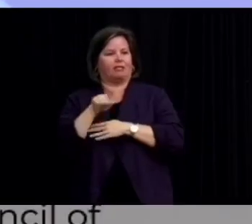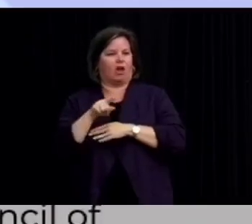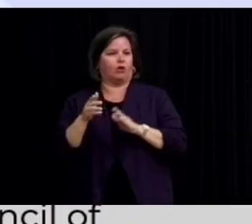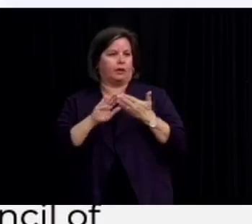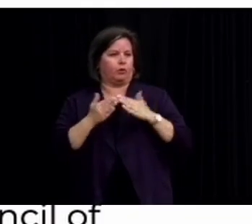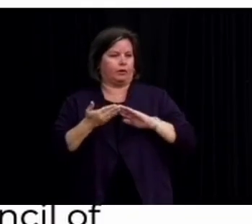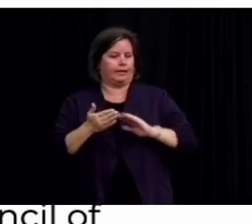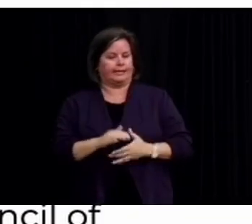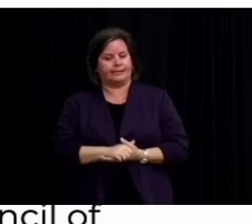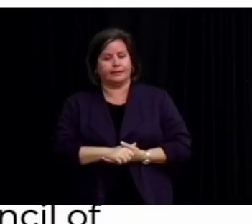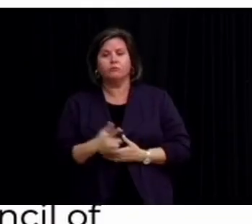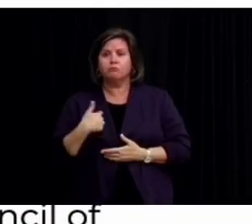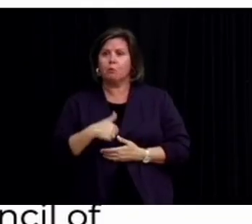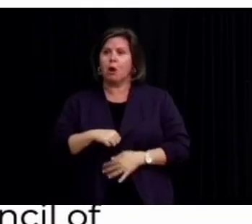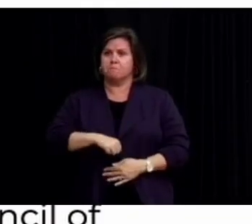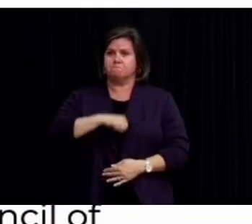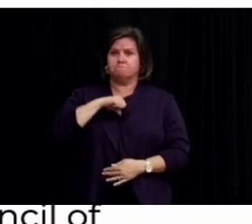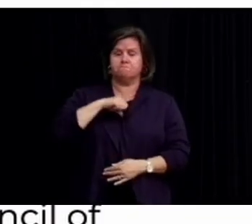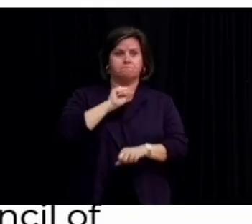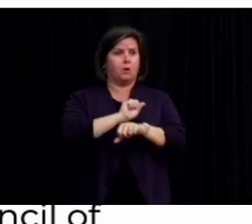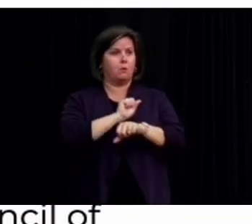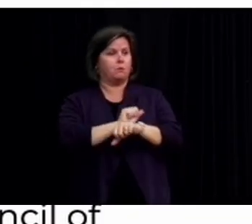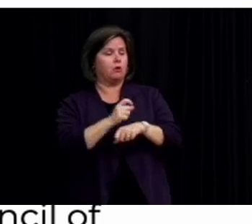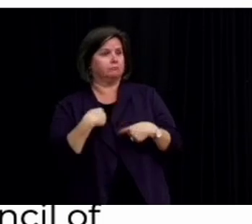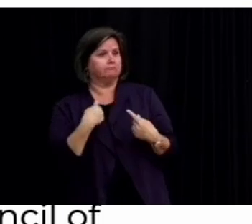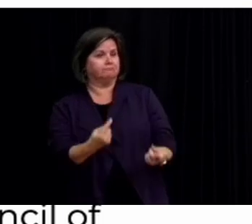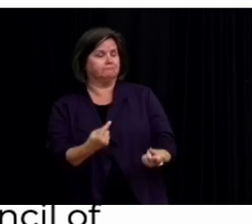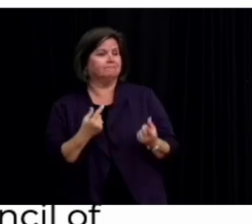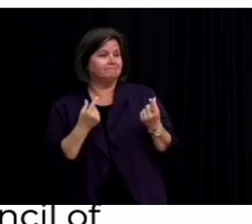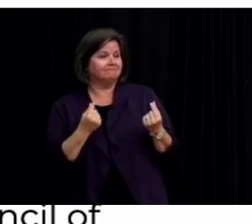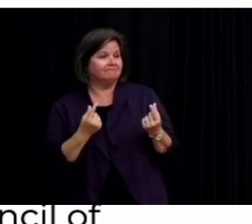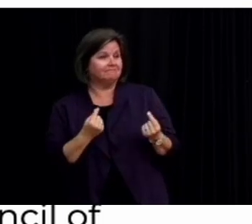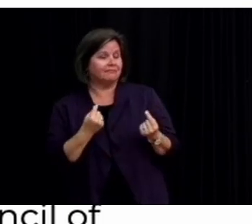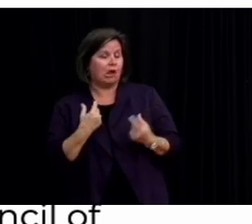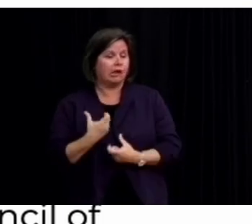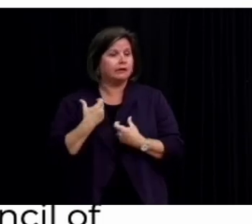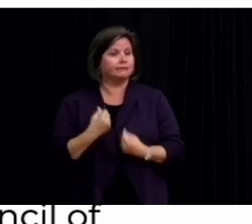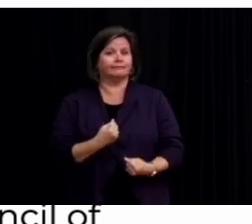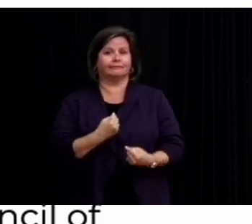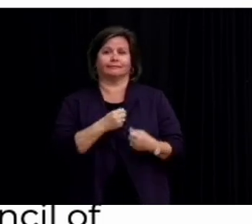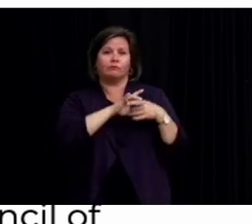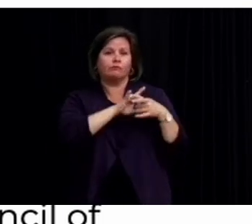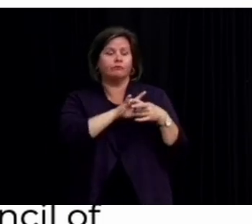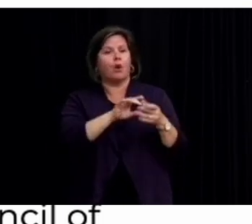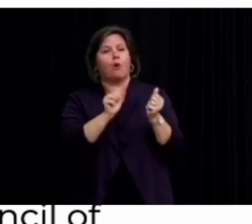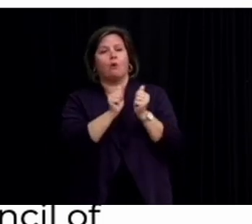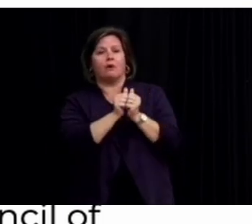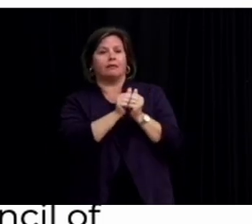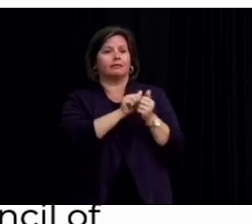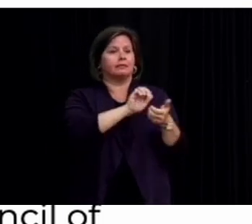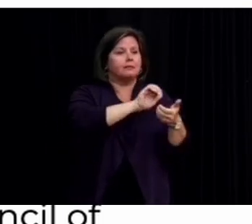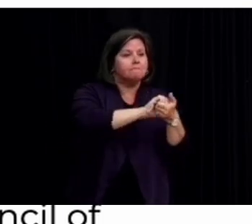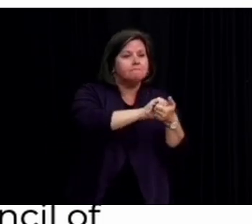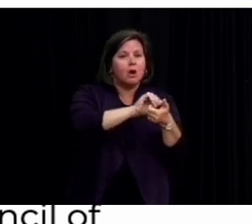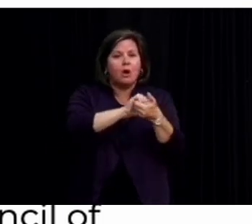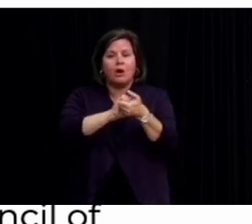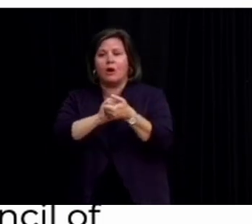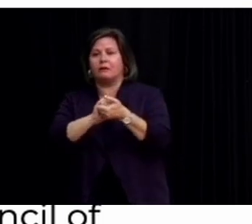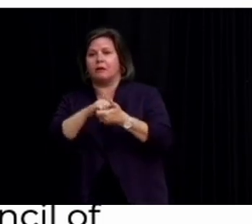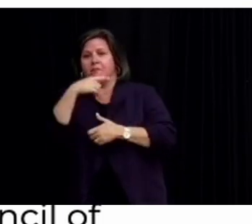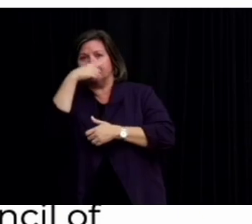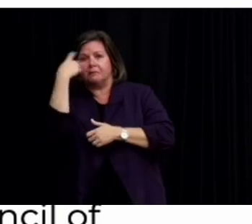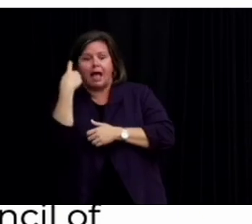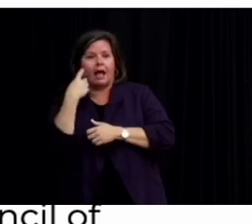are proud of the work that we're doing, strengthening our relationships with our partners, our Black real estate professional organizations,